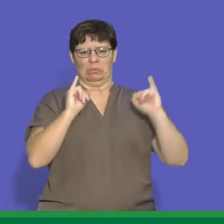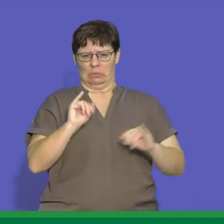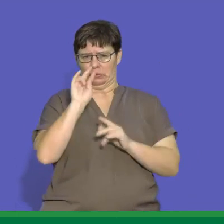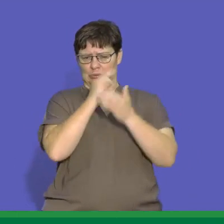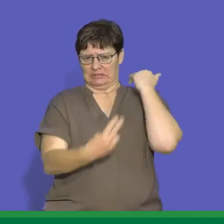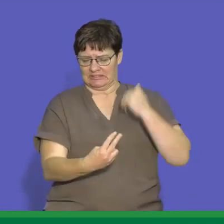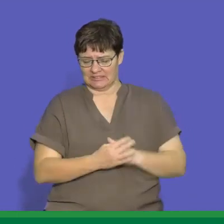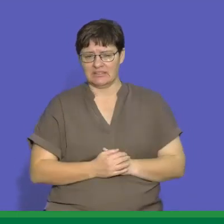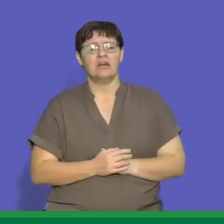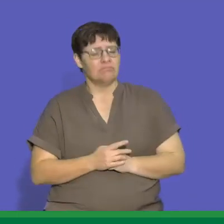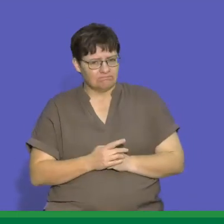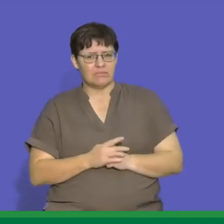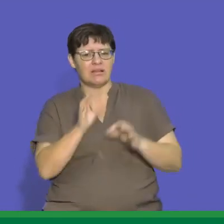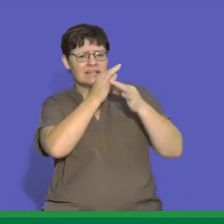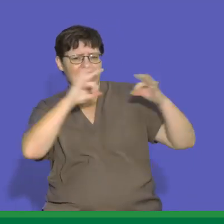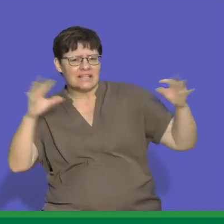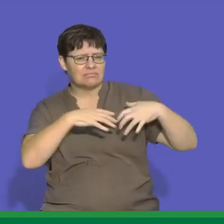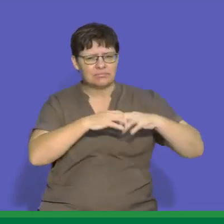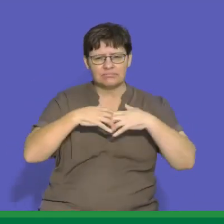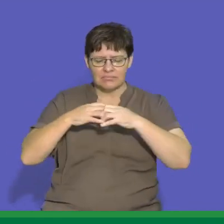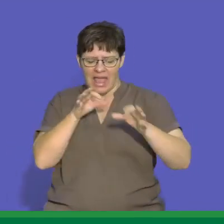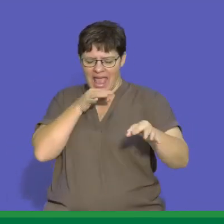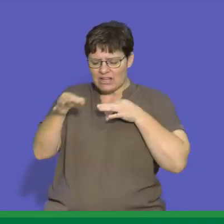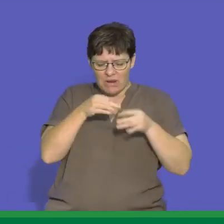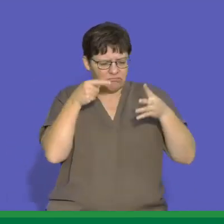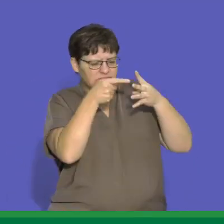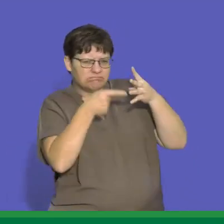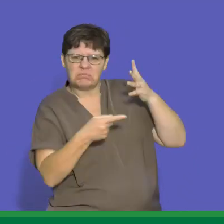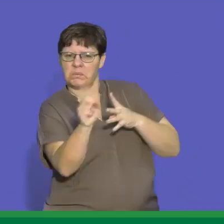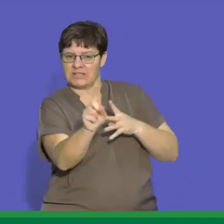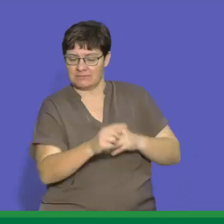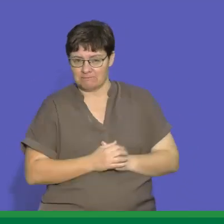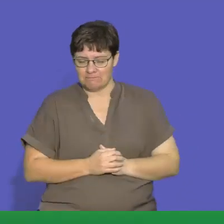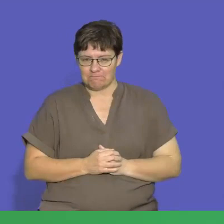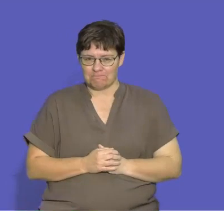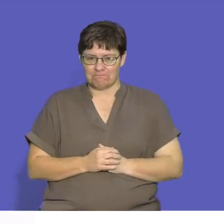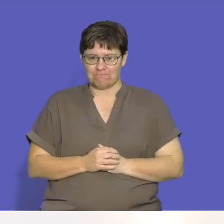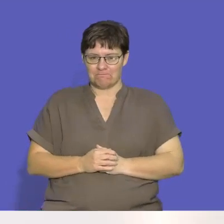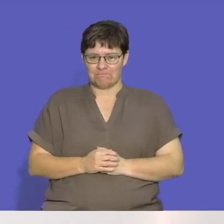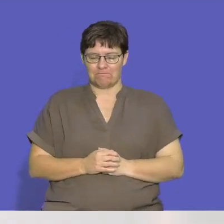Terrible Twins and on making sentences and describing things.